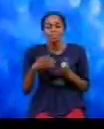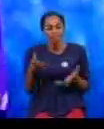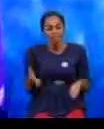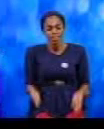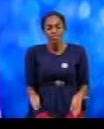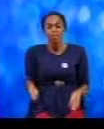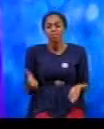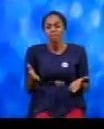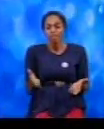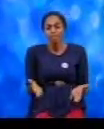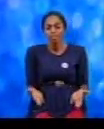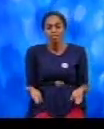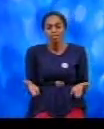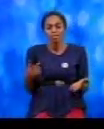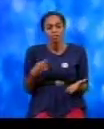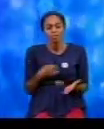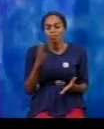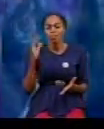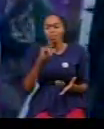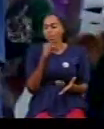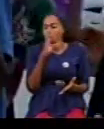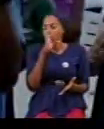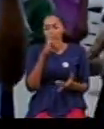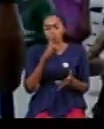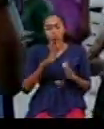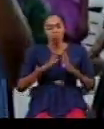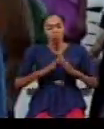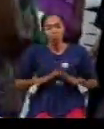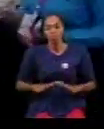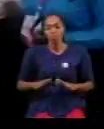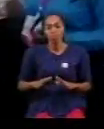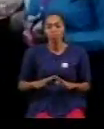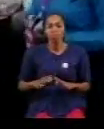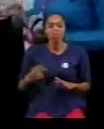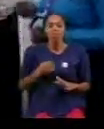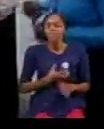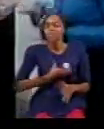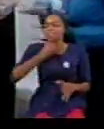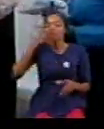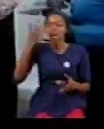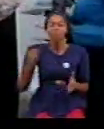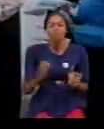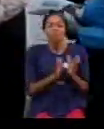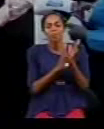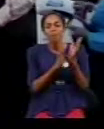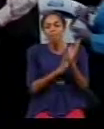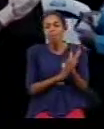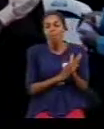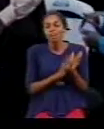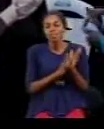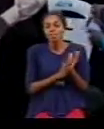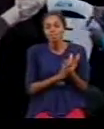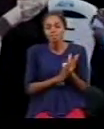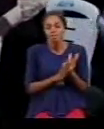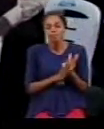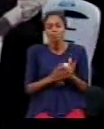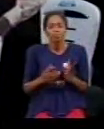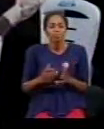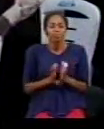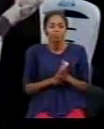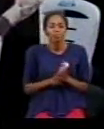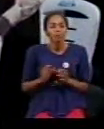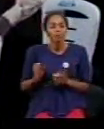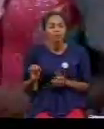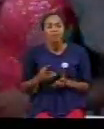in this place. And we won't be quiet, we shout out your praise.